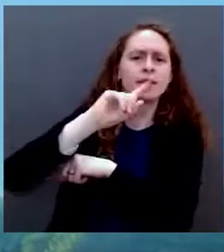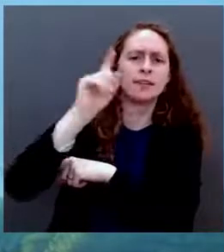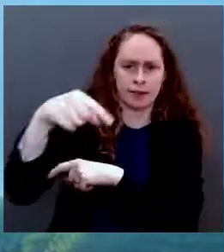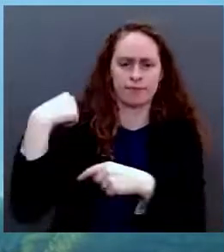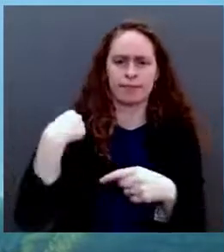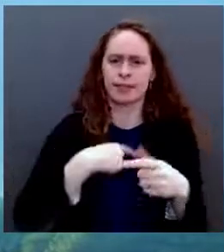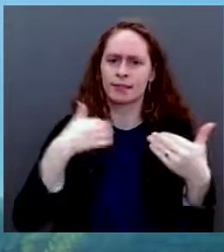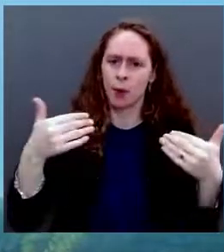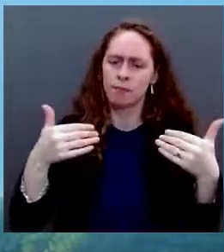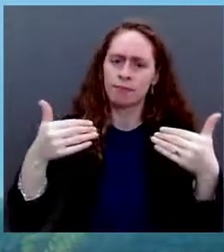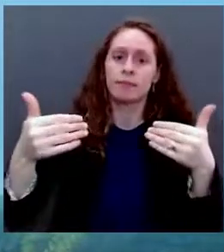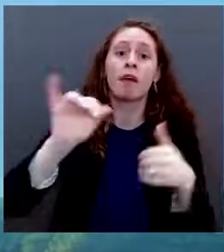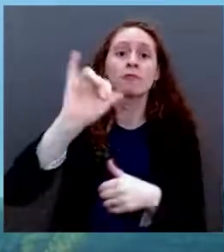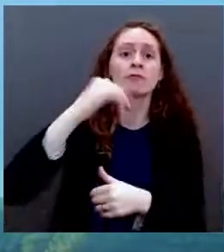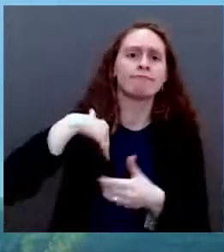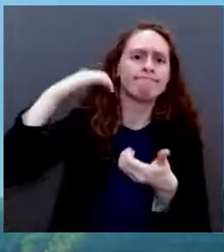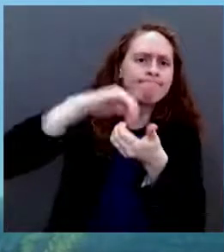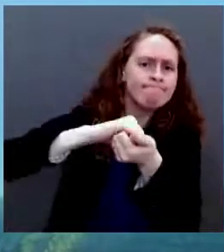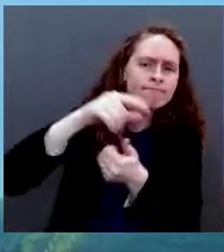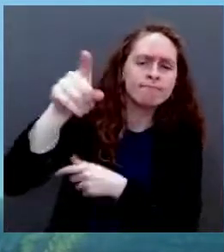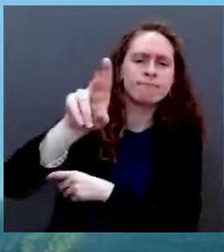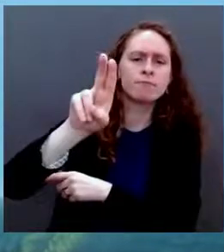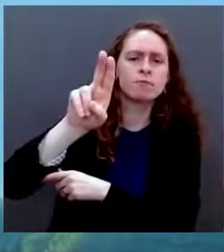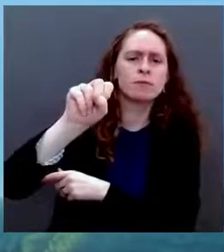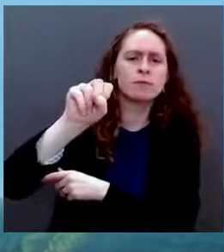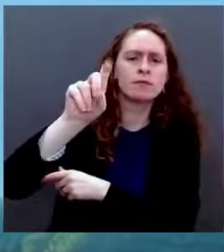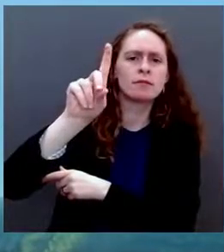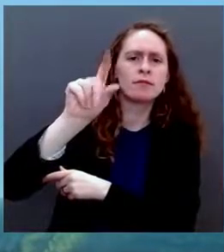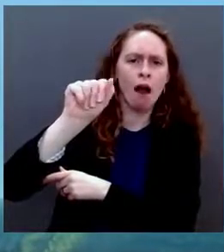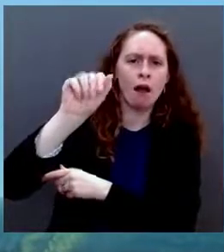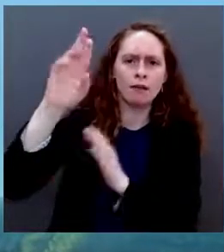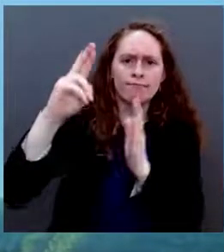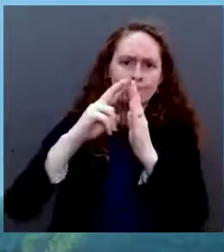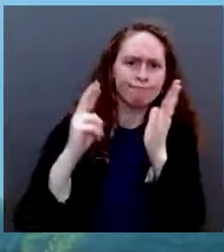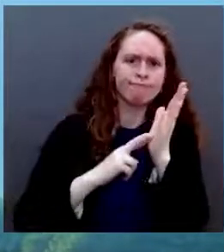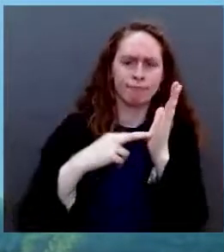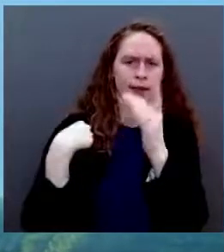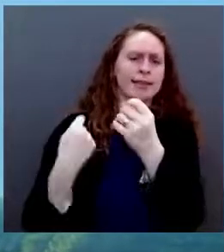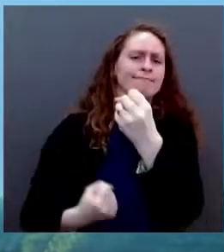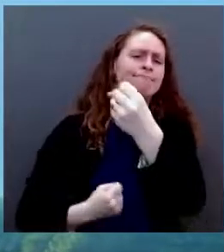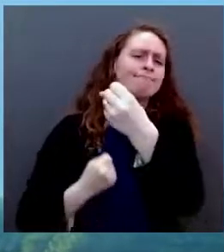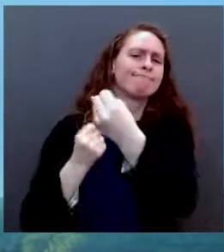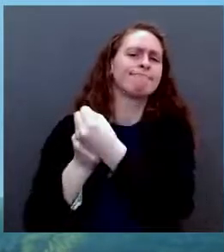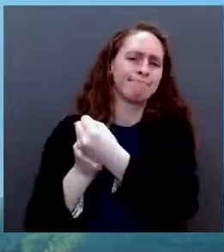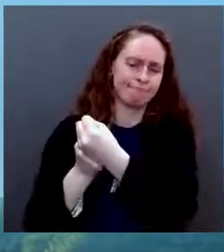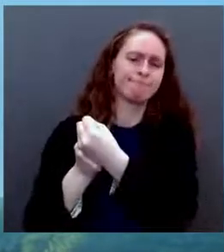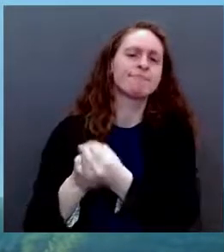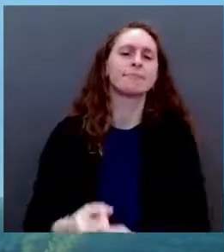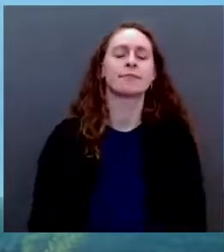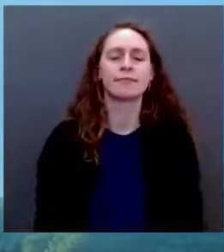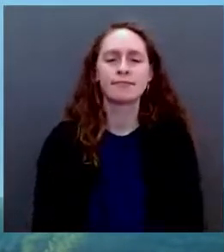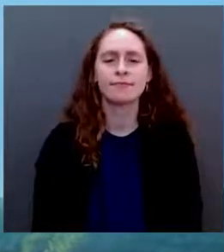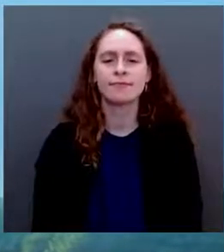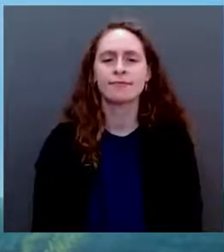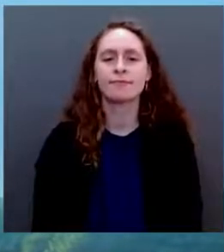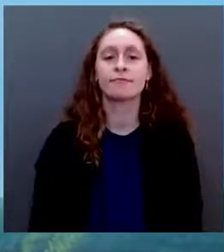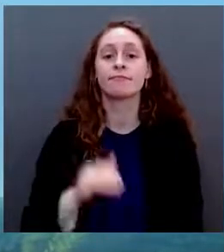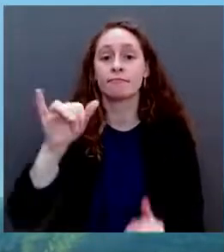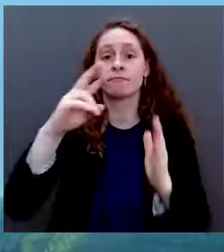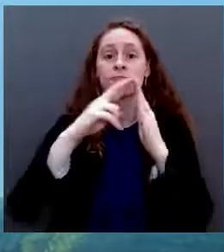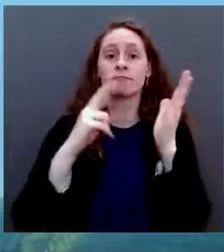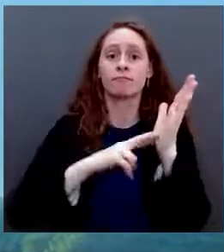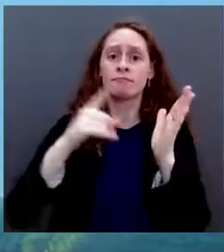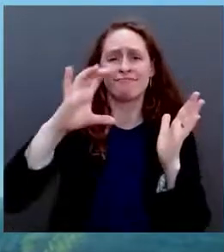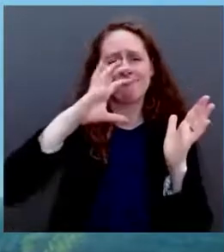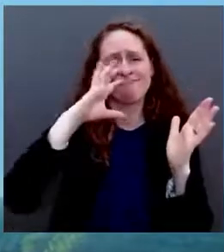Packers and Stockyards Act, a law that Congress passed 100 years ago, more than 100 years ago, to deal with many of the